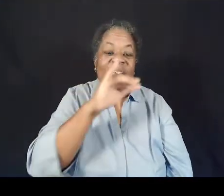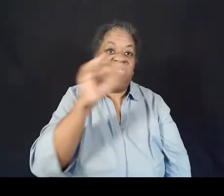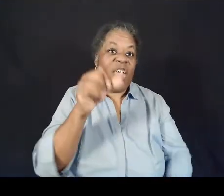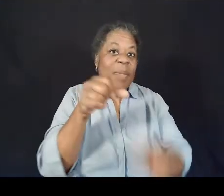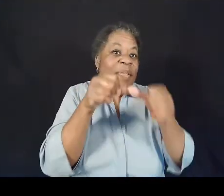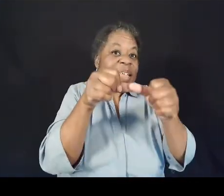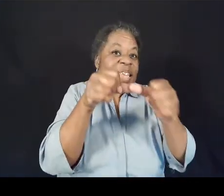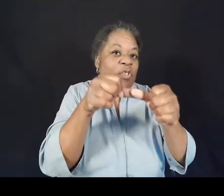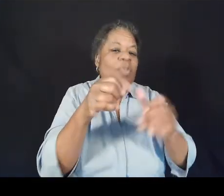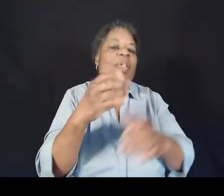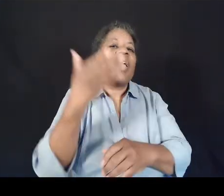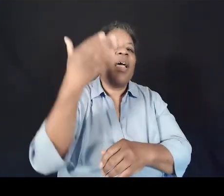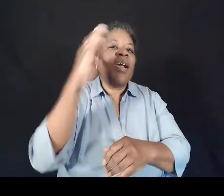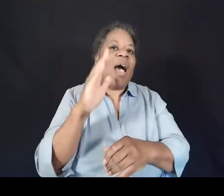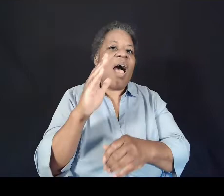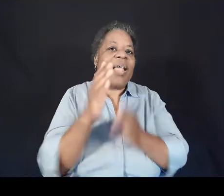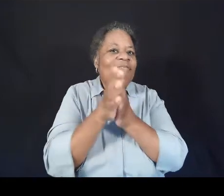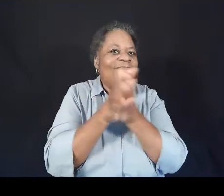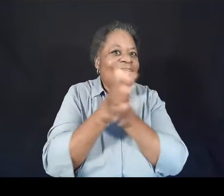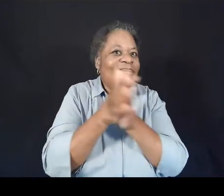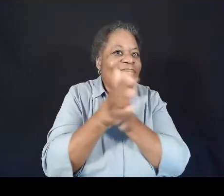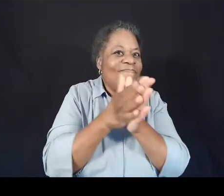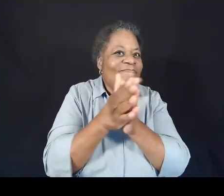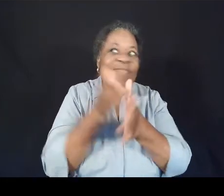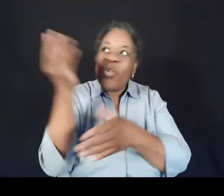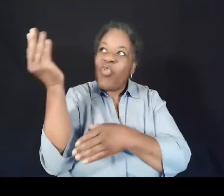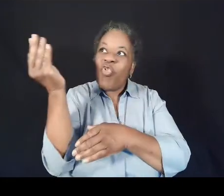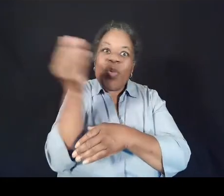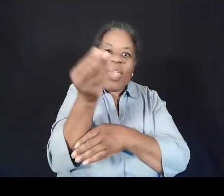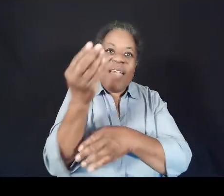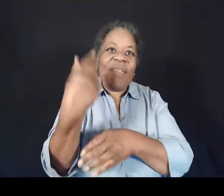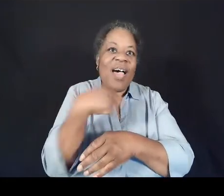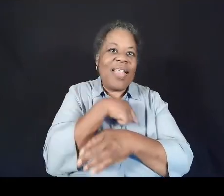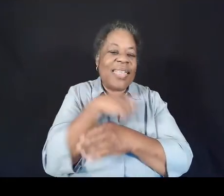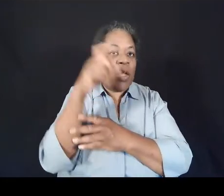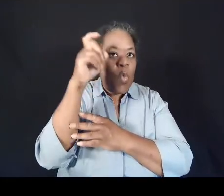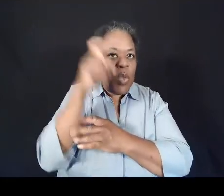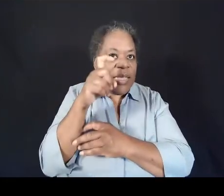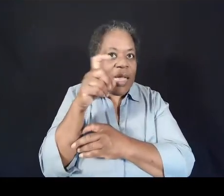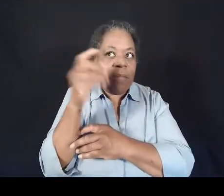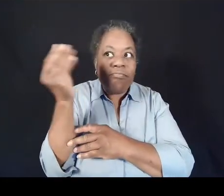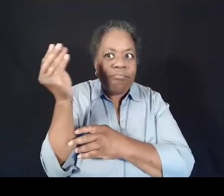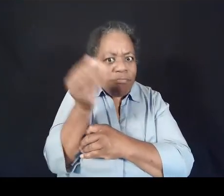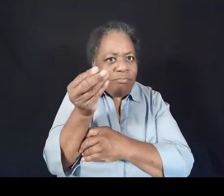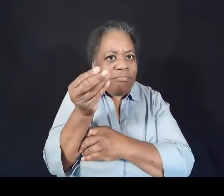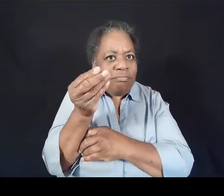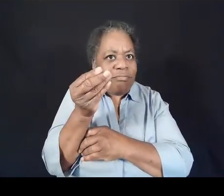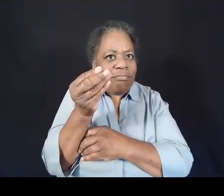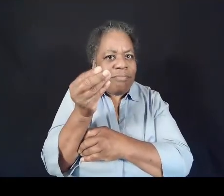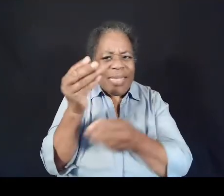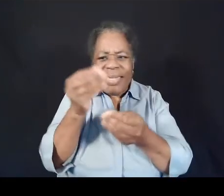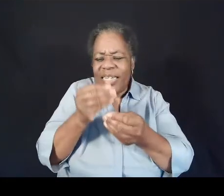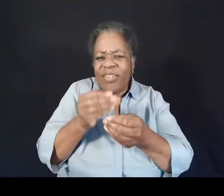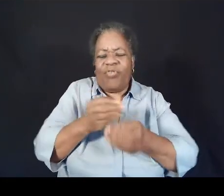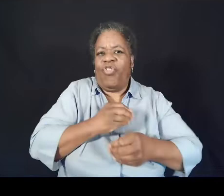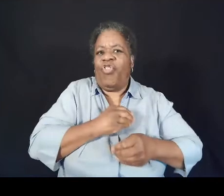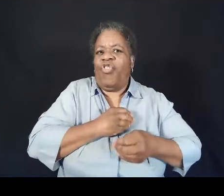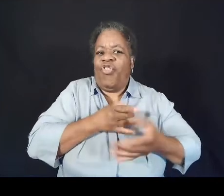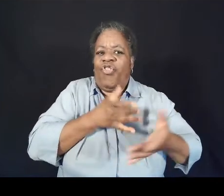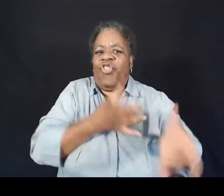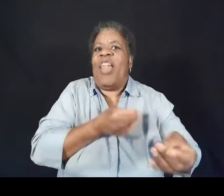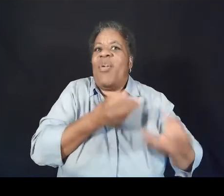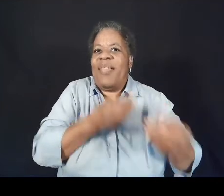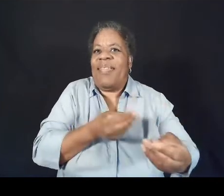is eager to give us that wisdom and to give it generously and to give it